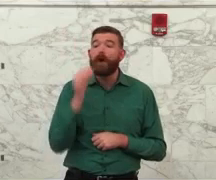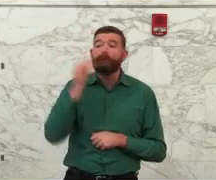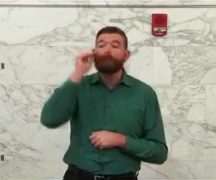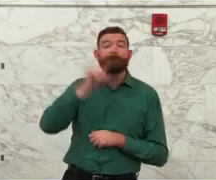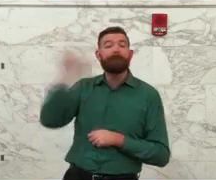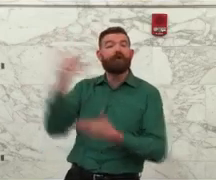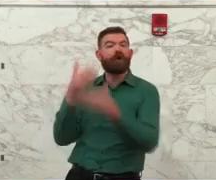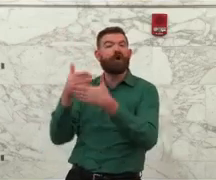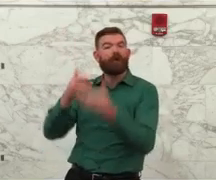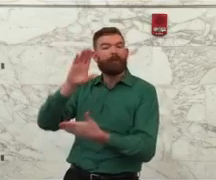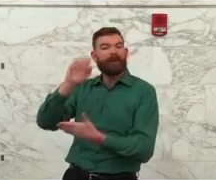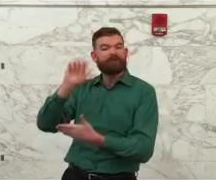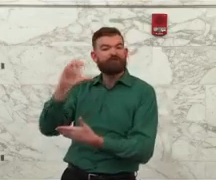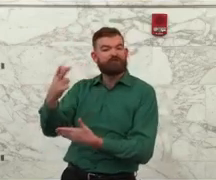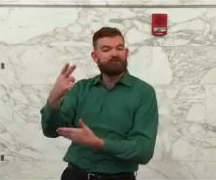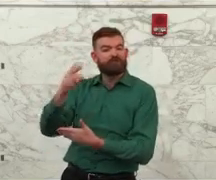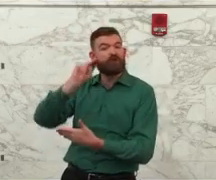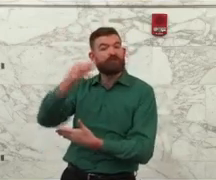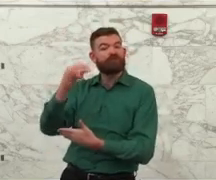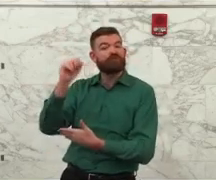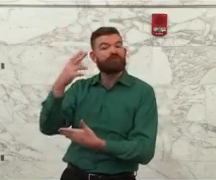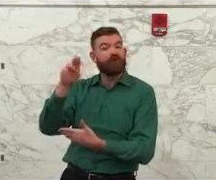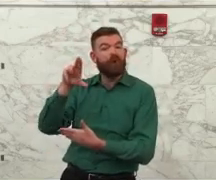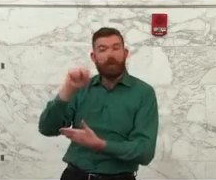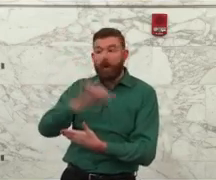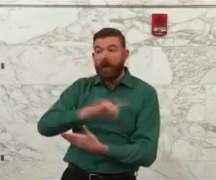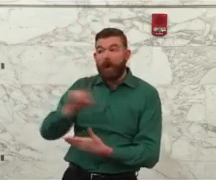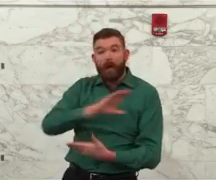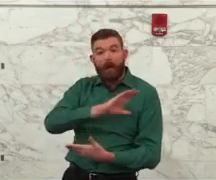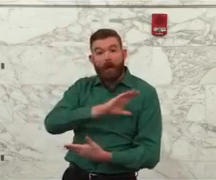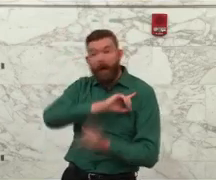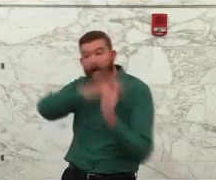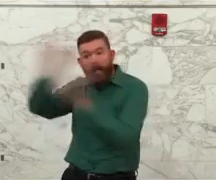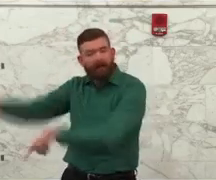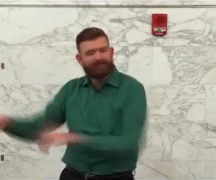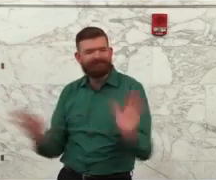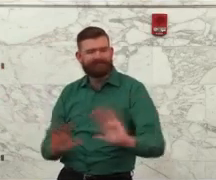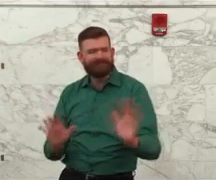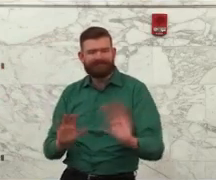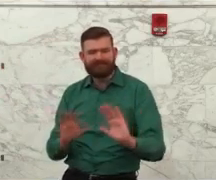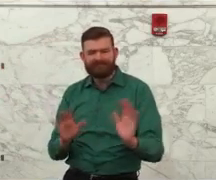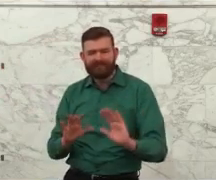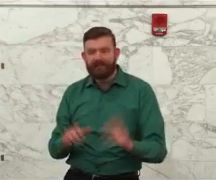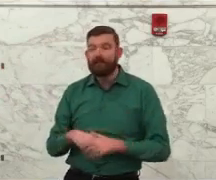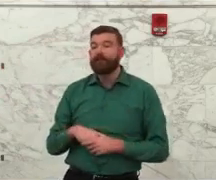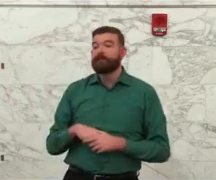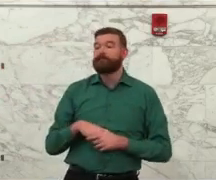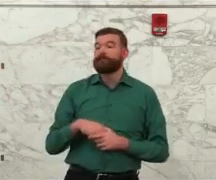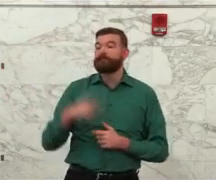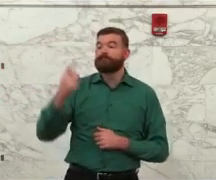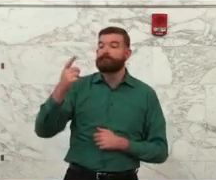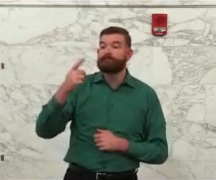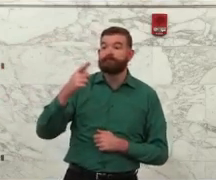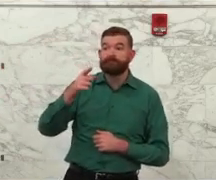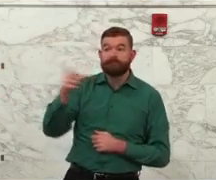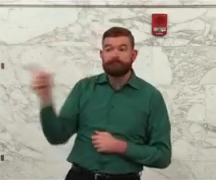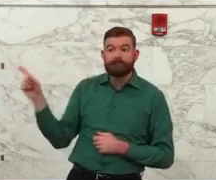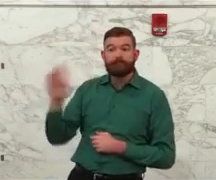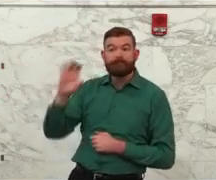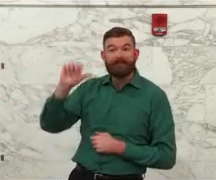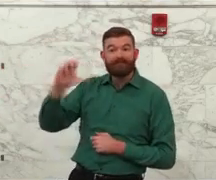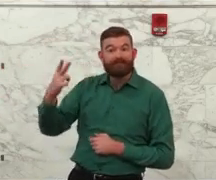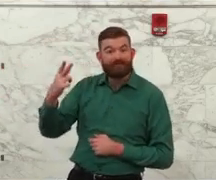The local infrastructure, especially the healthcare infrastructure, and especially in off-season, is not